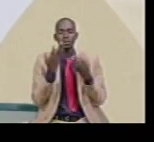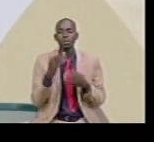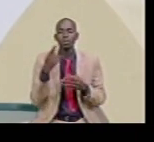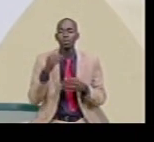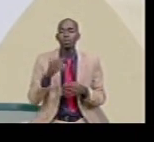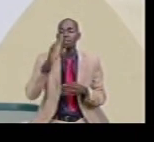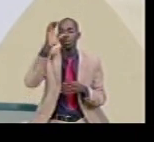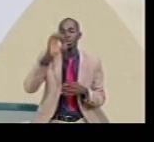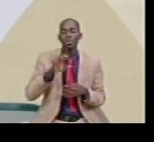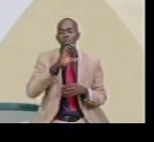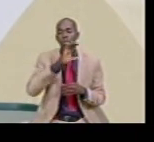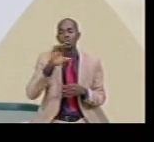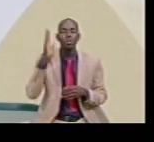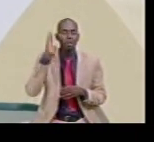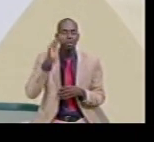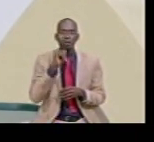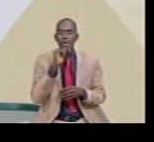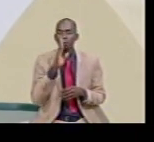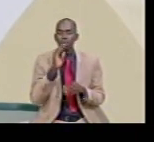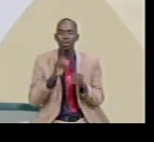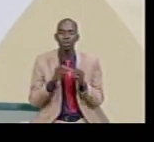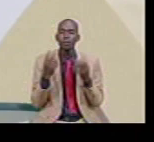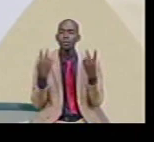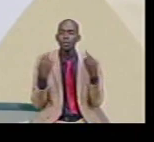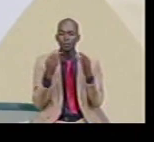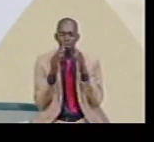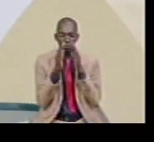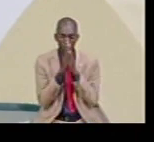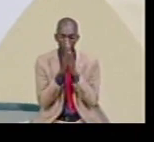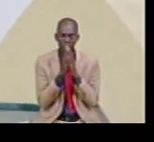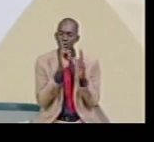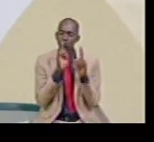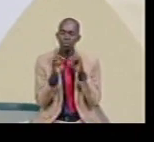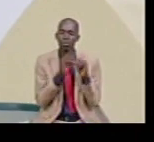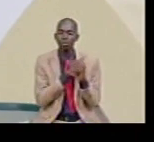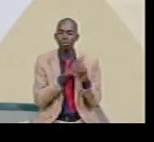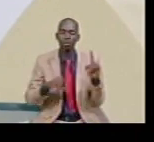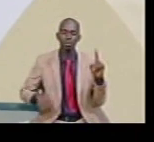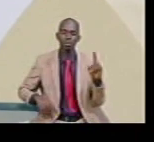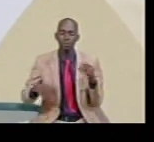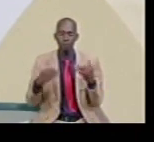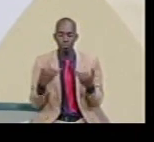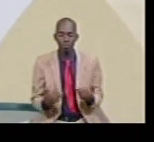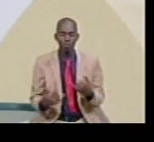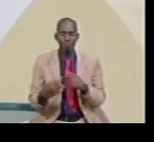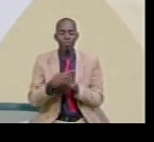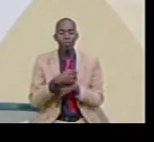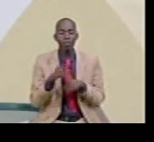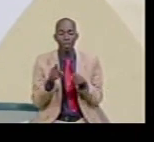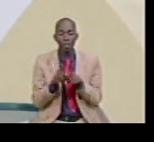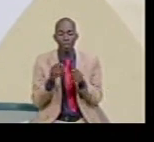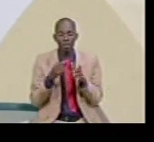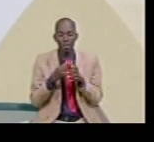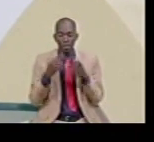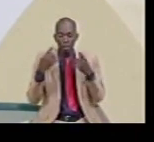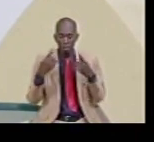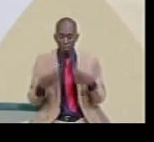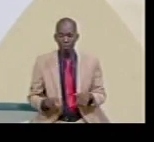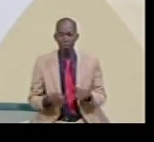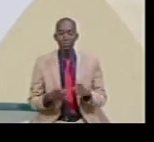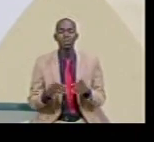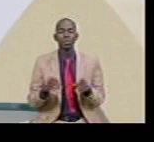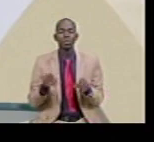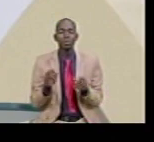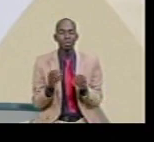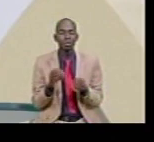not be in vain. Pray, talk to the Lord. Today, as it happened then, in divine connection,